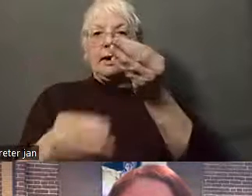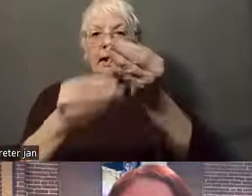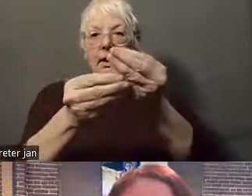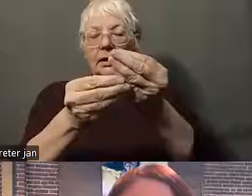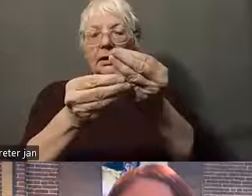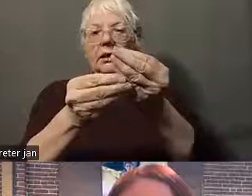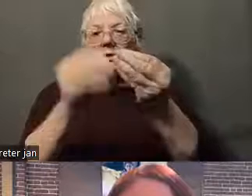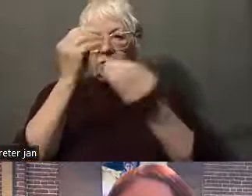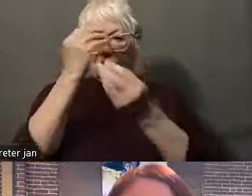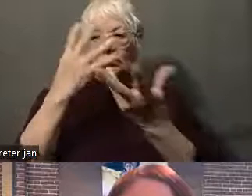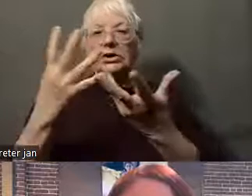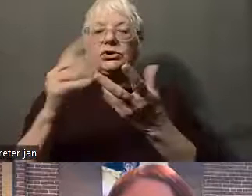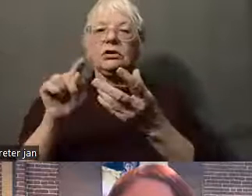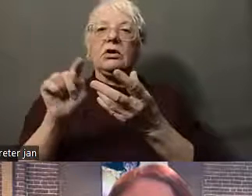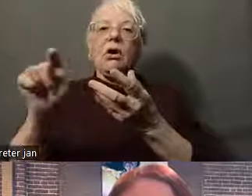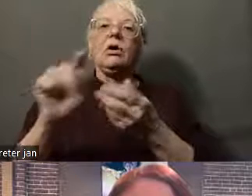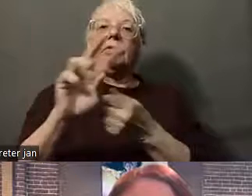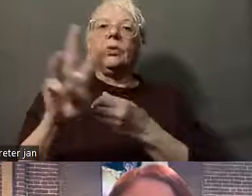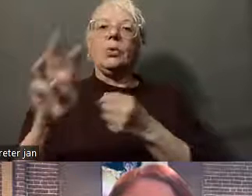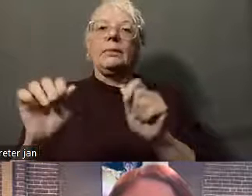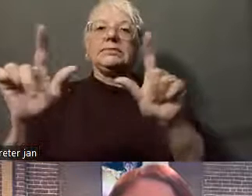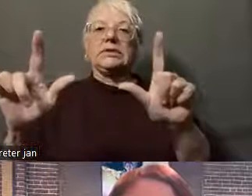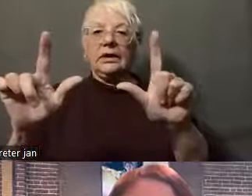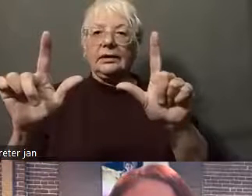on the website. We'll make sure to add that.